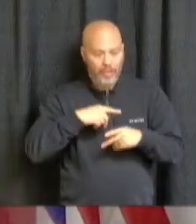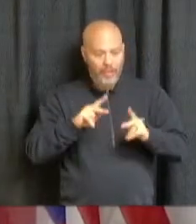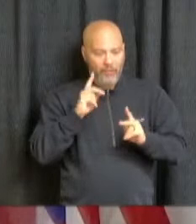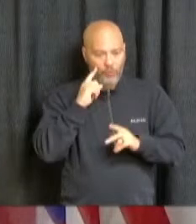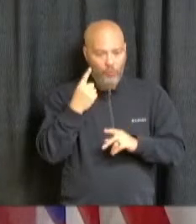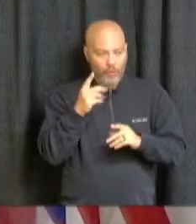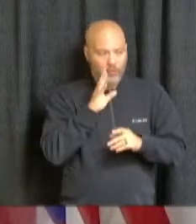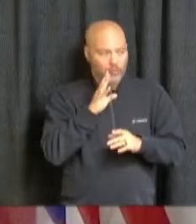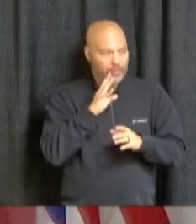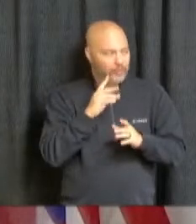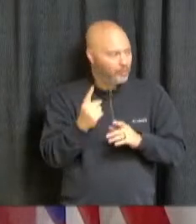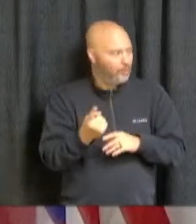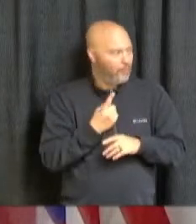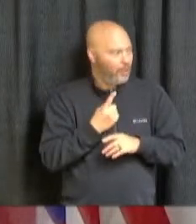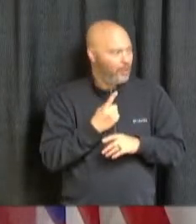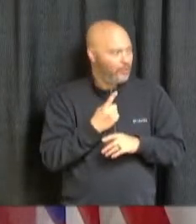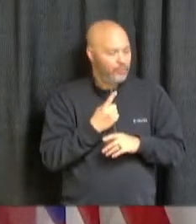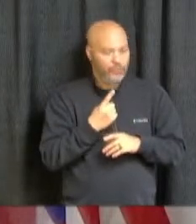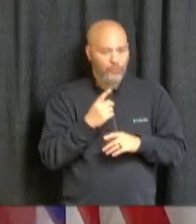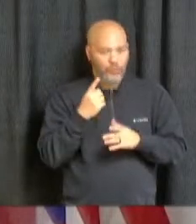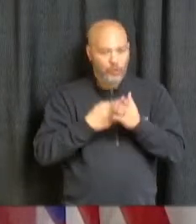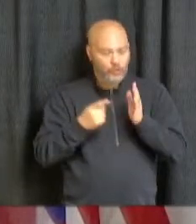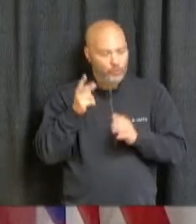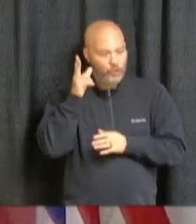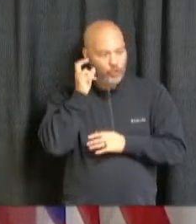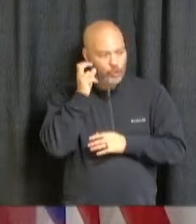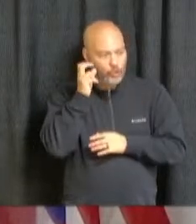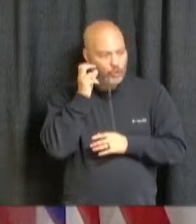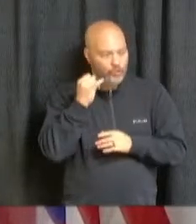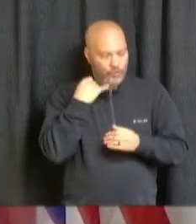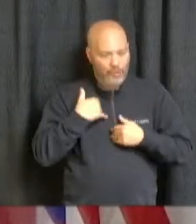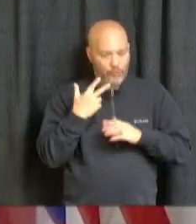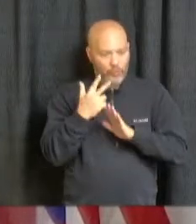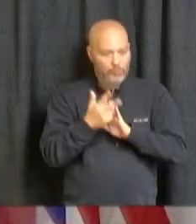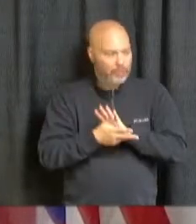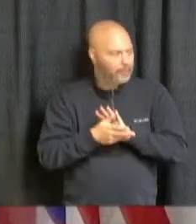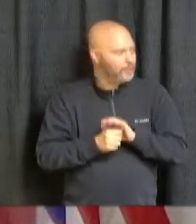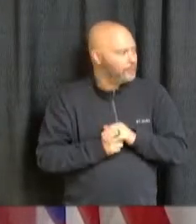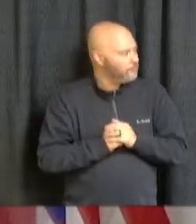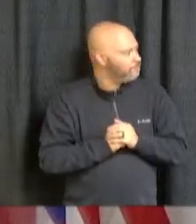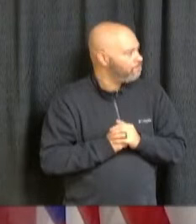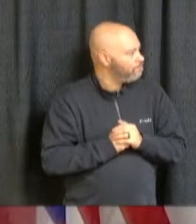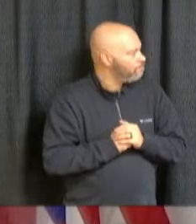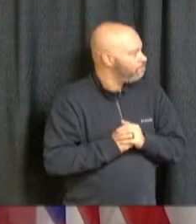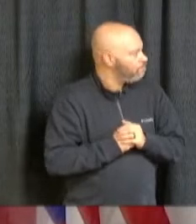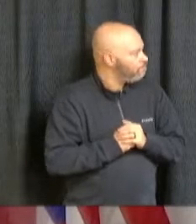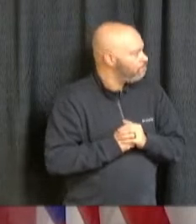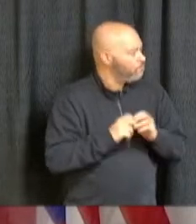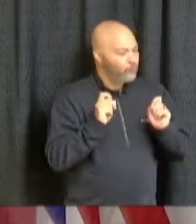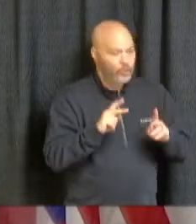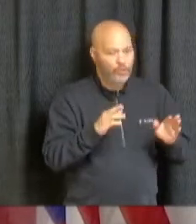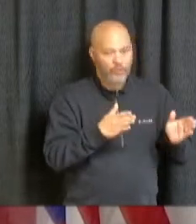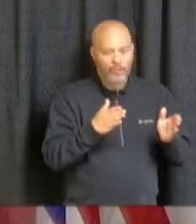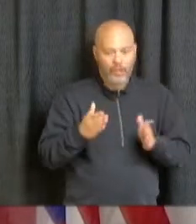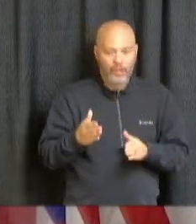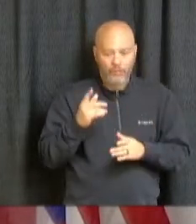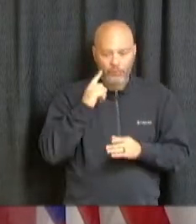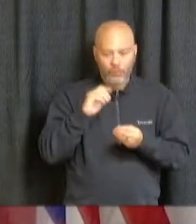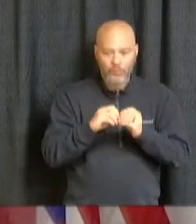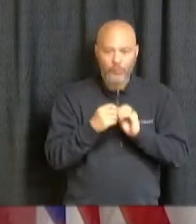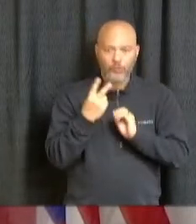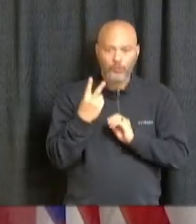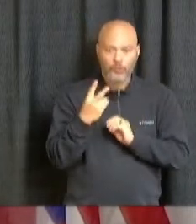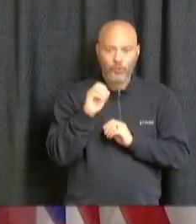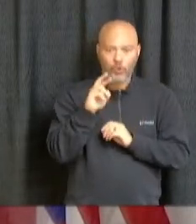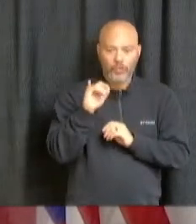one person to come up and rebut what you just heard, and you'd have 3 minutes. Okay, we're now ready for item